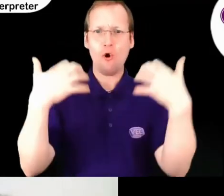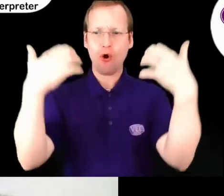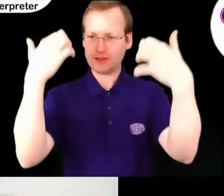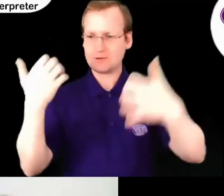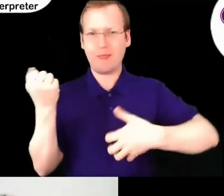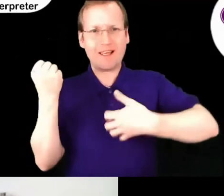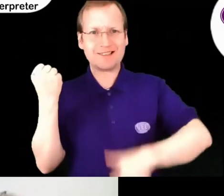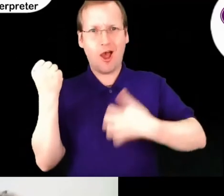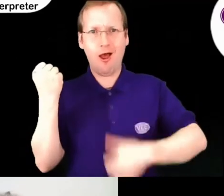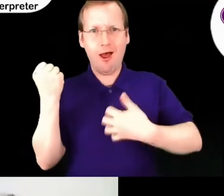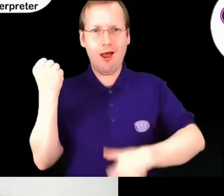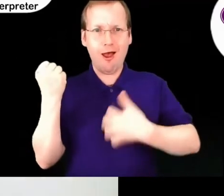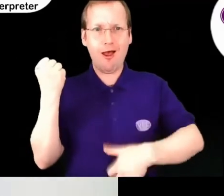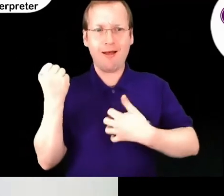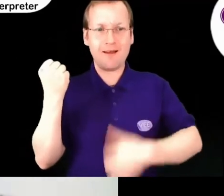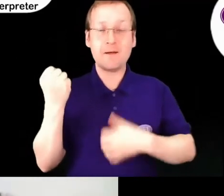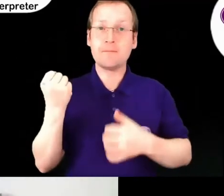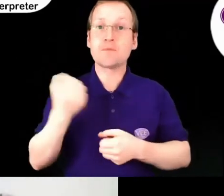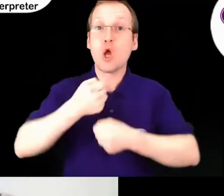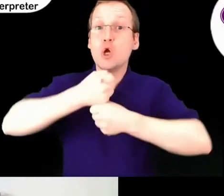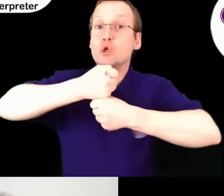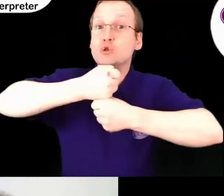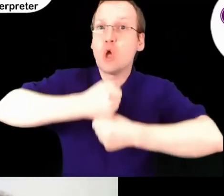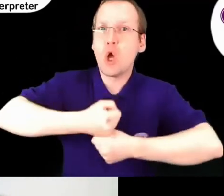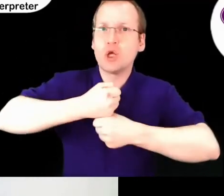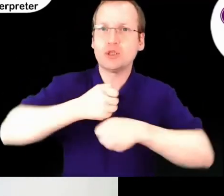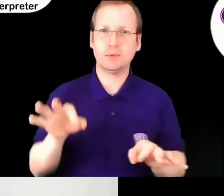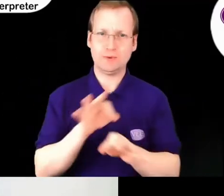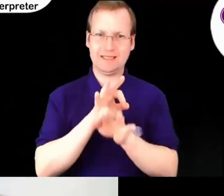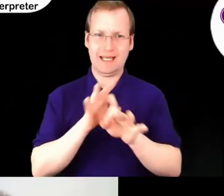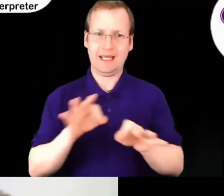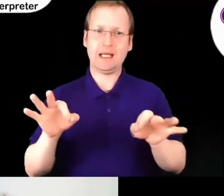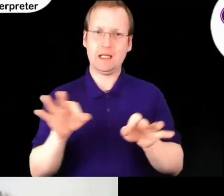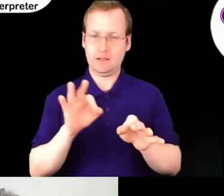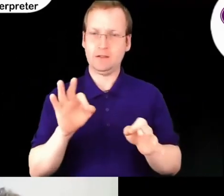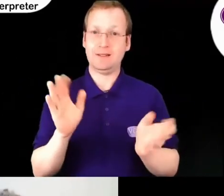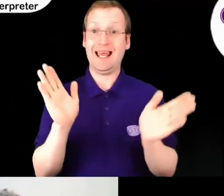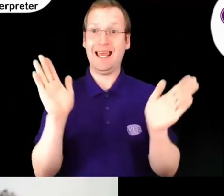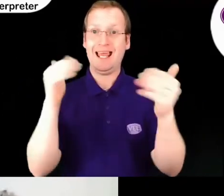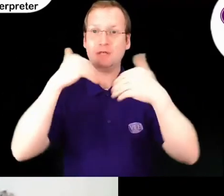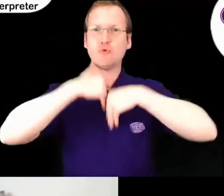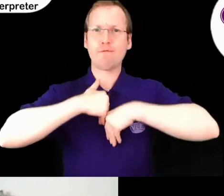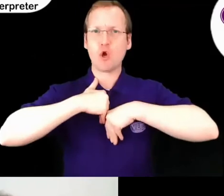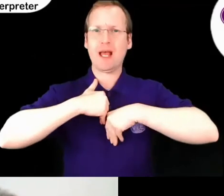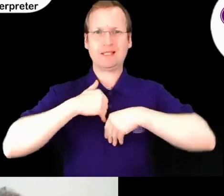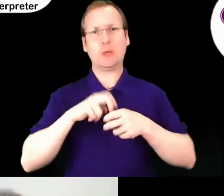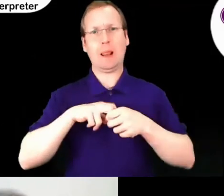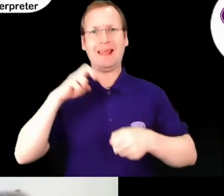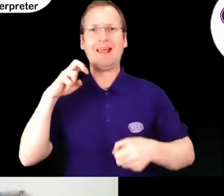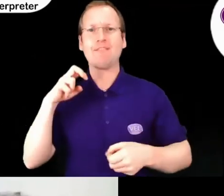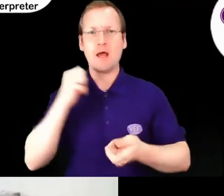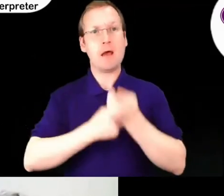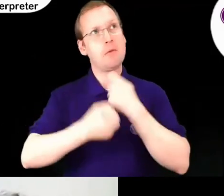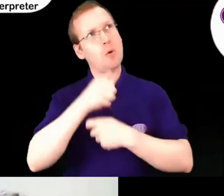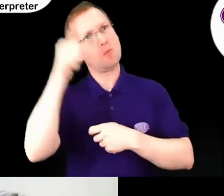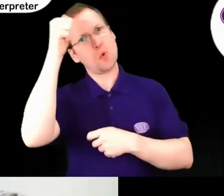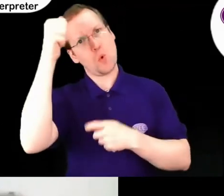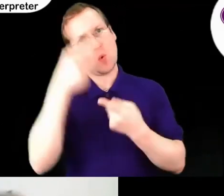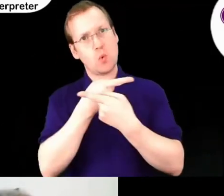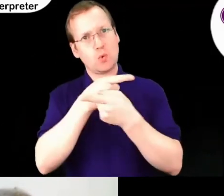them. For church music to develop, the introvert has to leave his introversion and become known to the